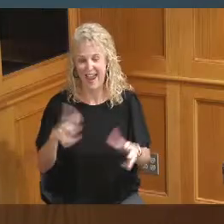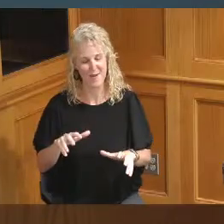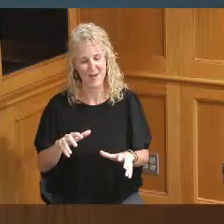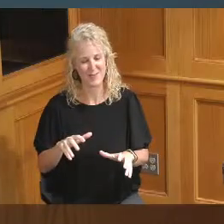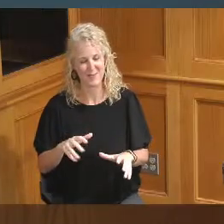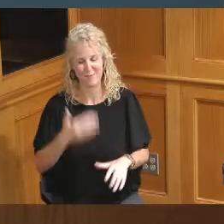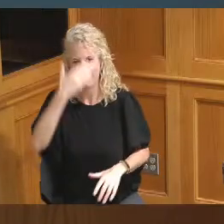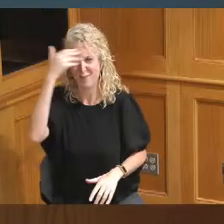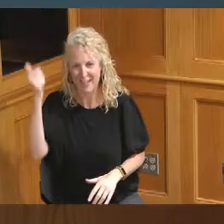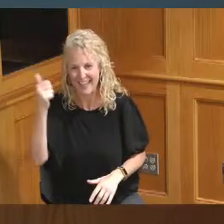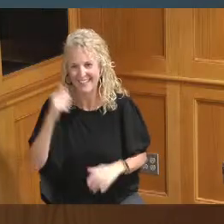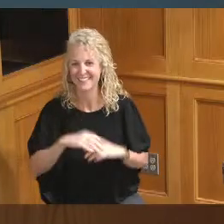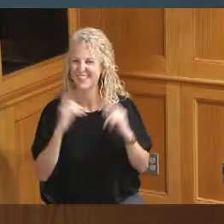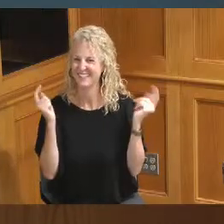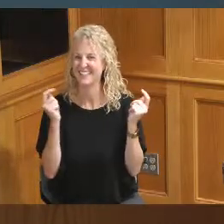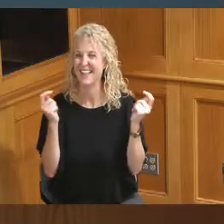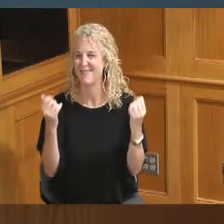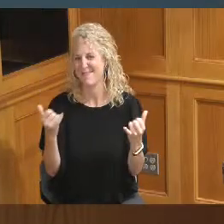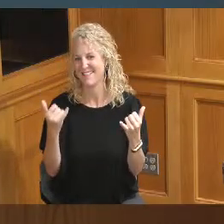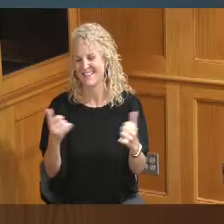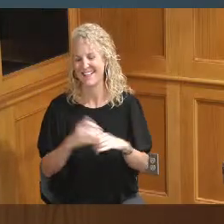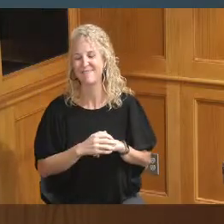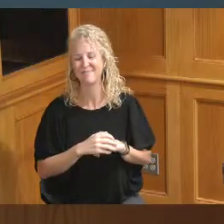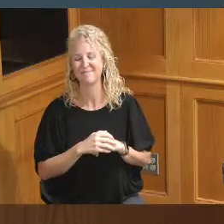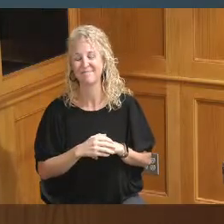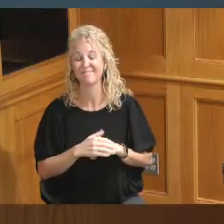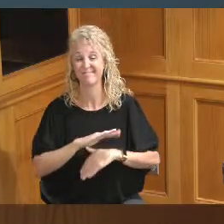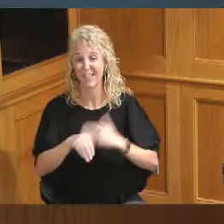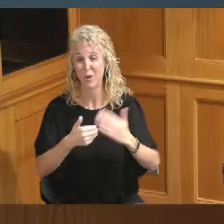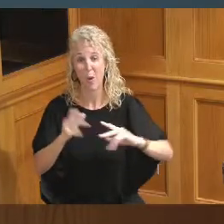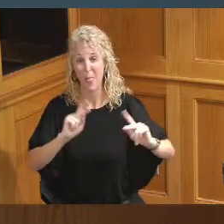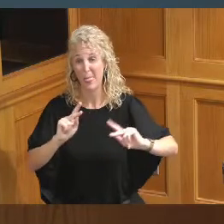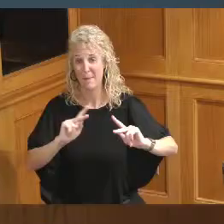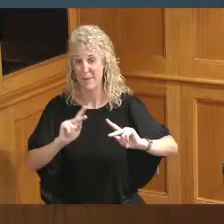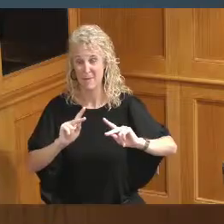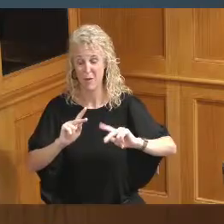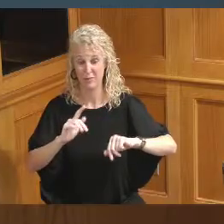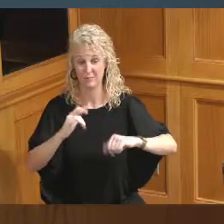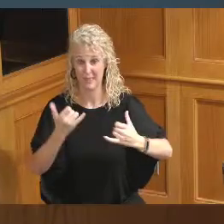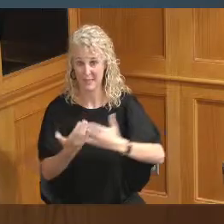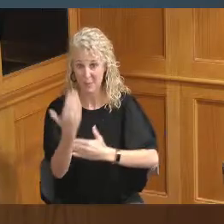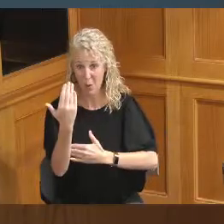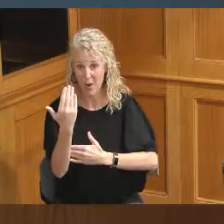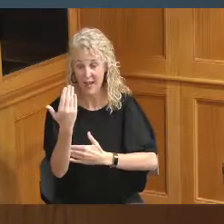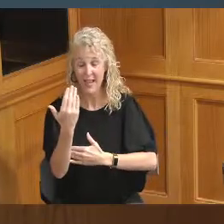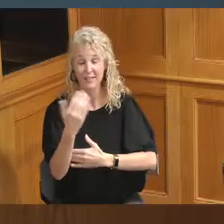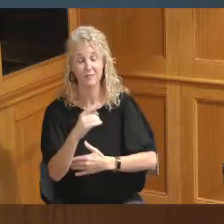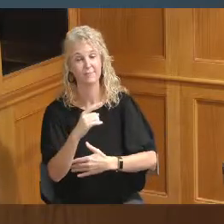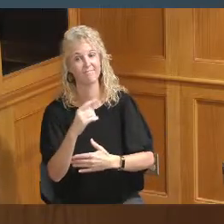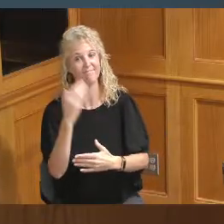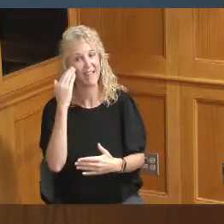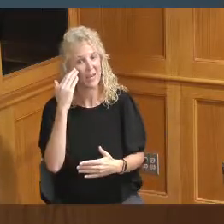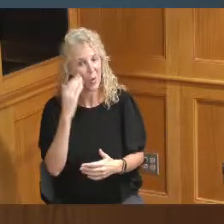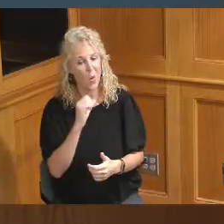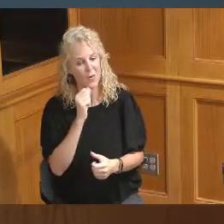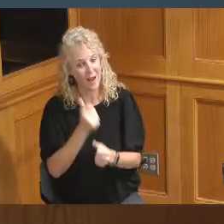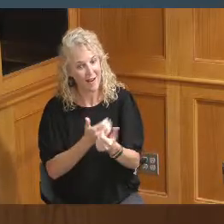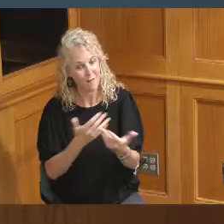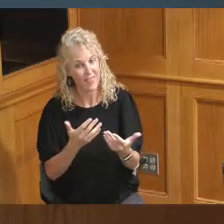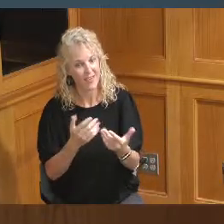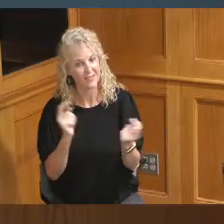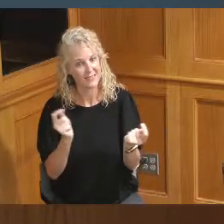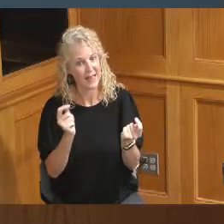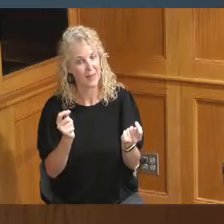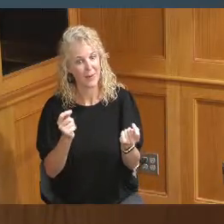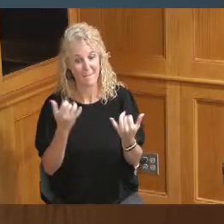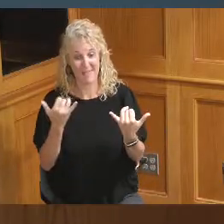Jim and others, and thanks to the folks that attended. It was really, we don't always get to celebrate everything, but we celebrated